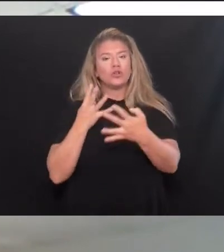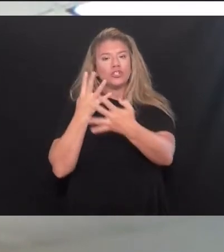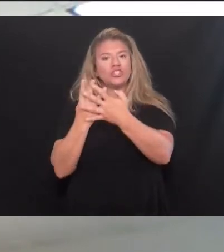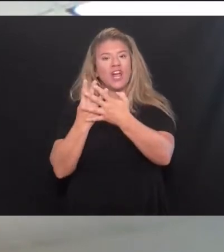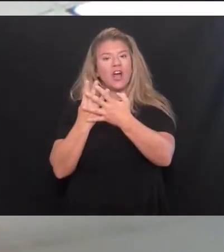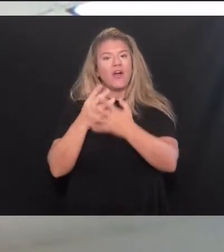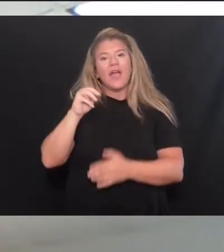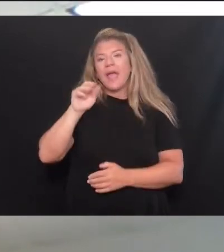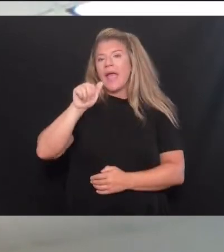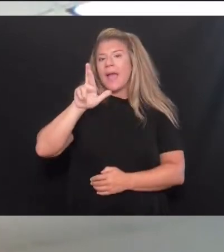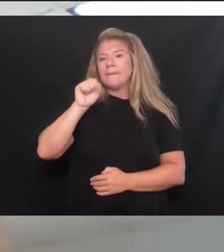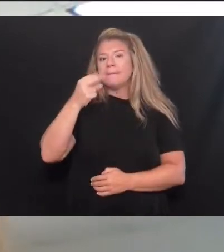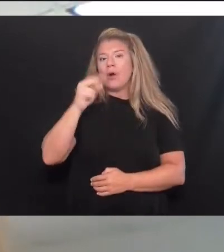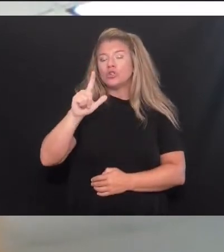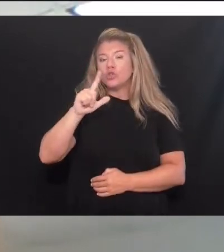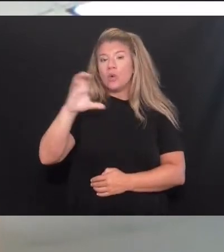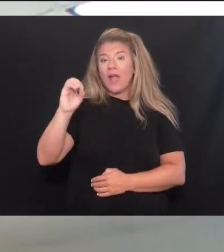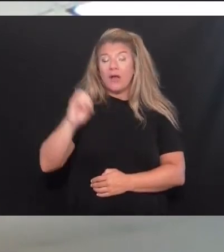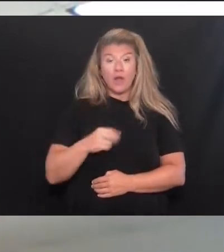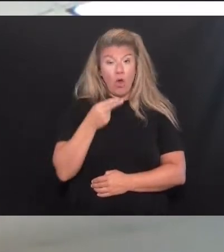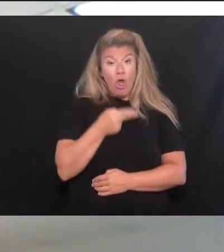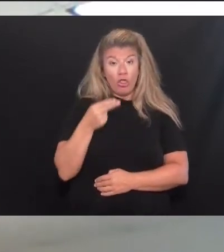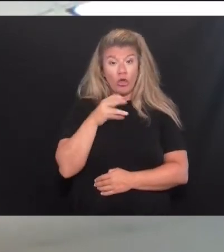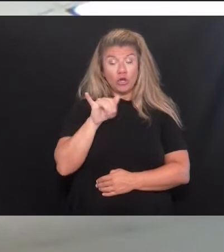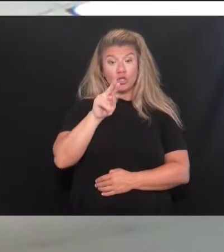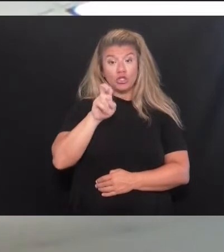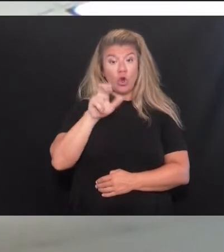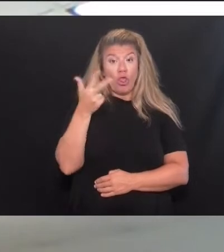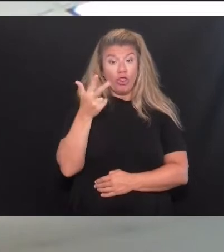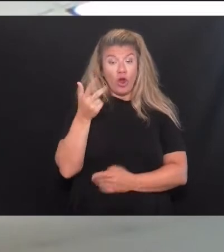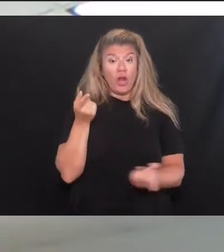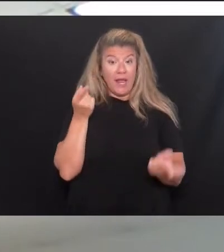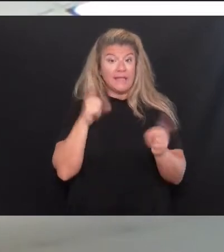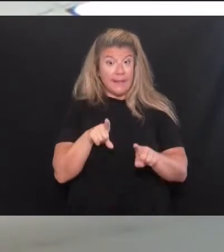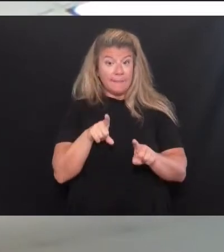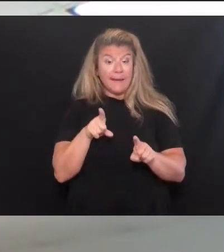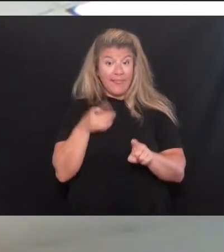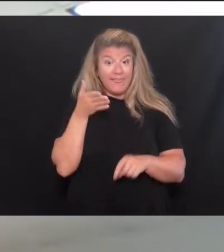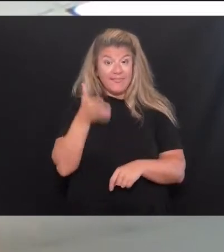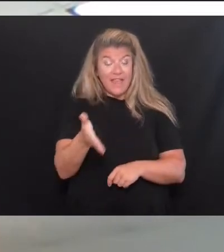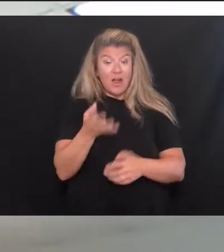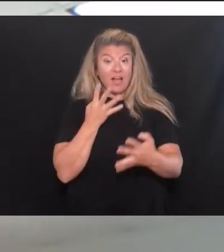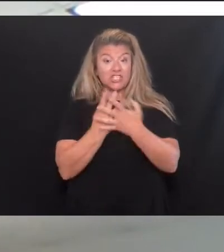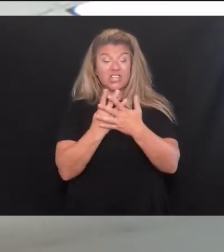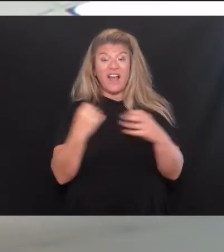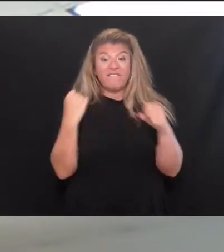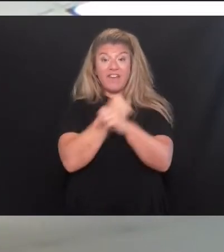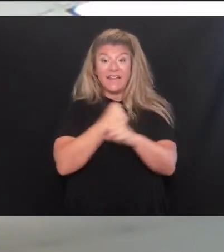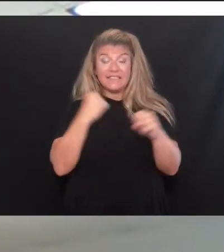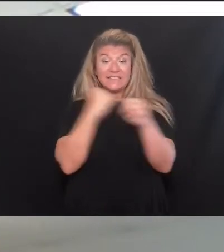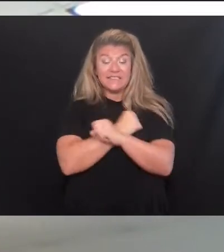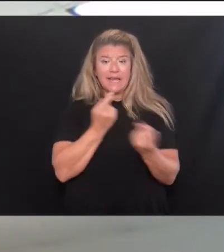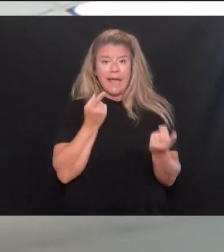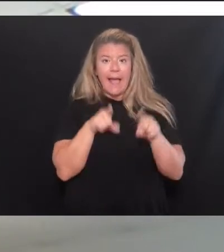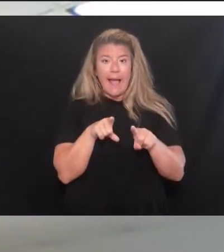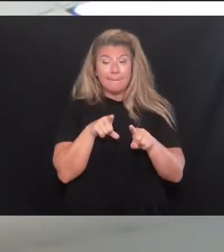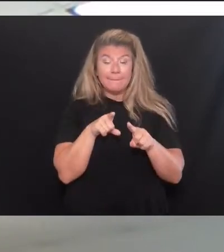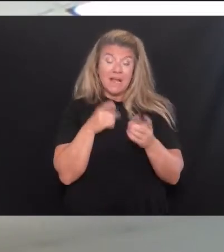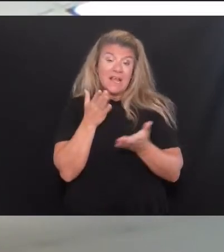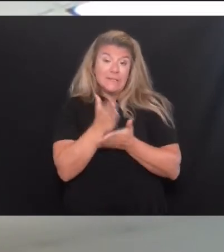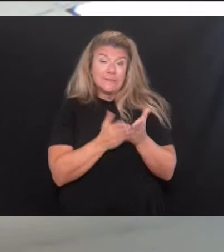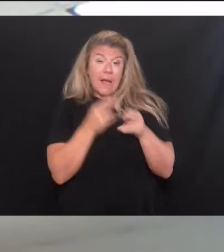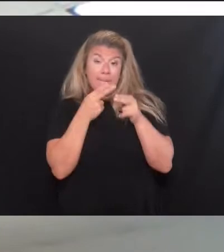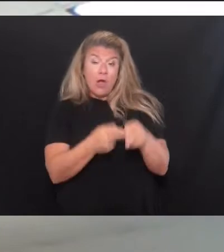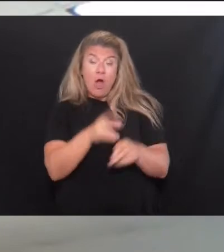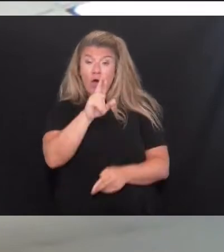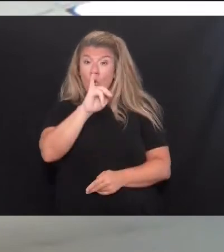Marshall County. On Thursday, June 3rd, there was an incident at the jail where a fight broke out. Some say it was a riot,